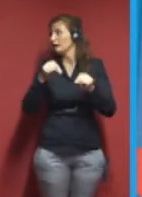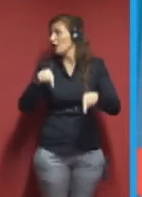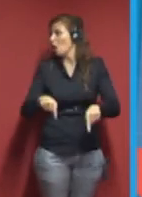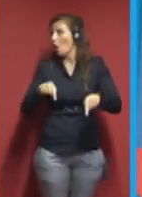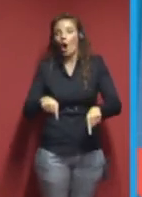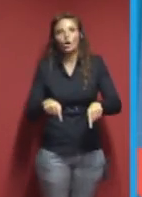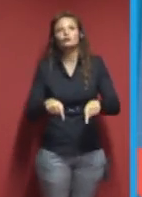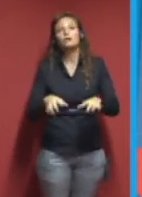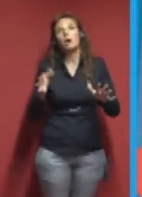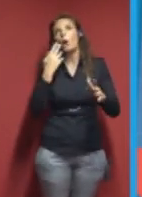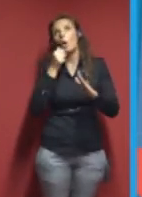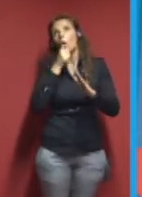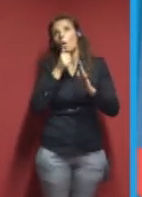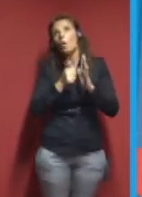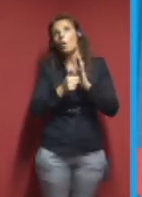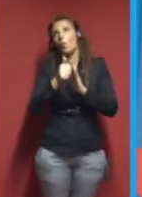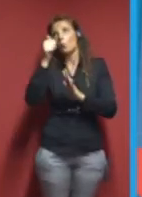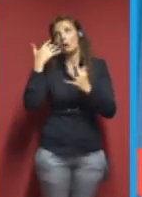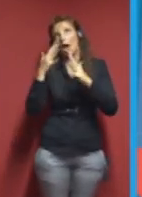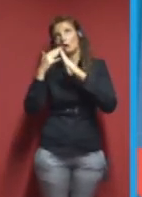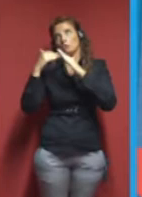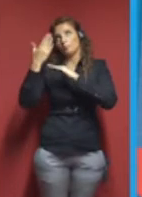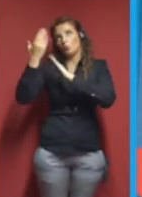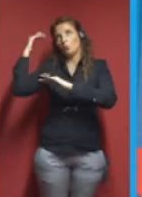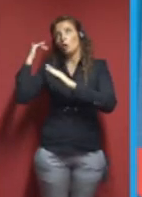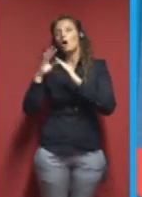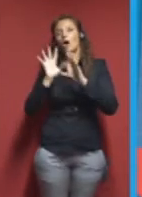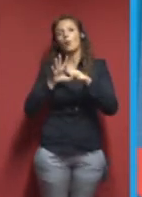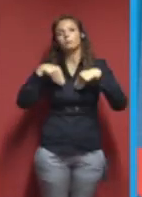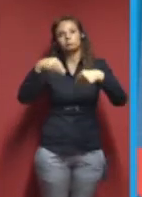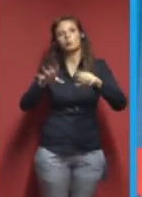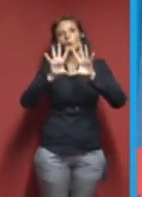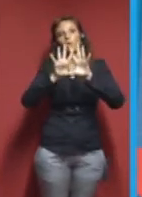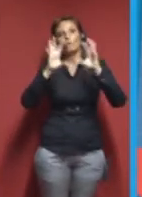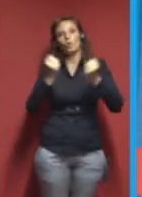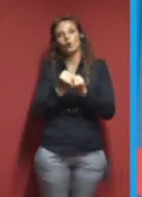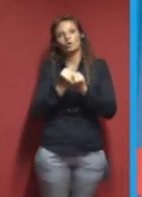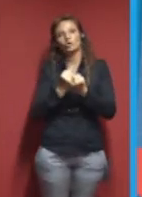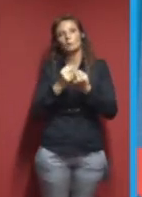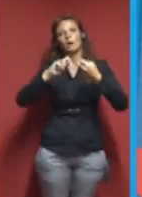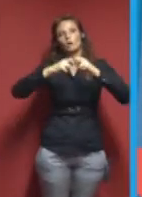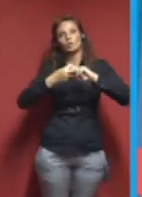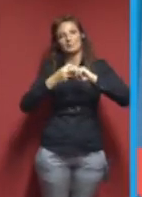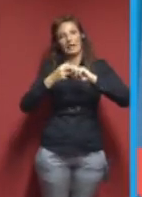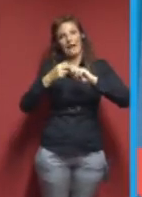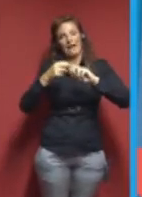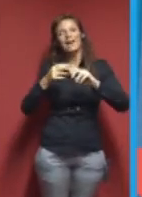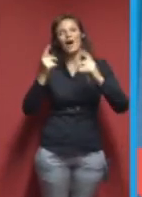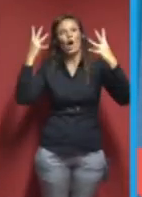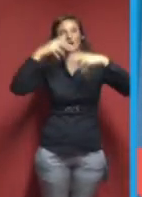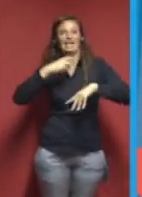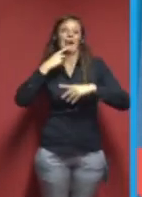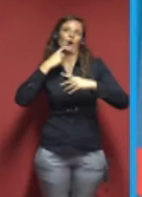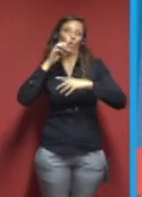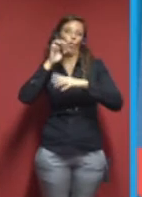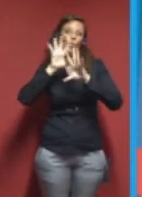official recommendations for the new policies for the European Union for design were developed. And I was specifically invited for bringing open design in